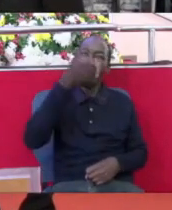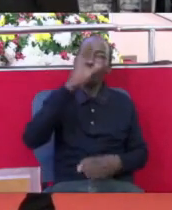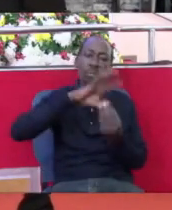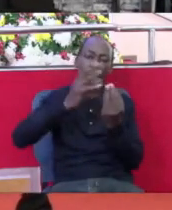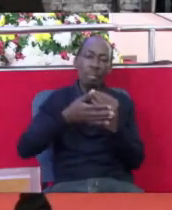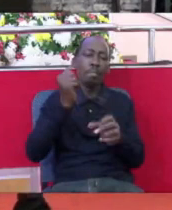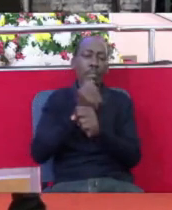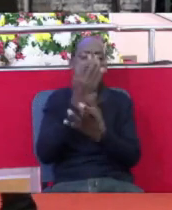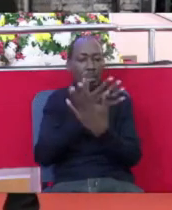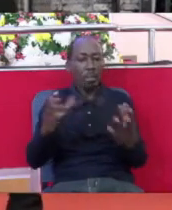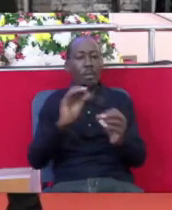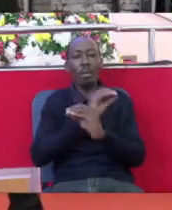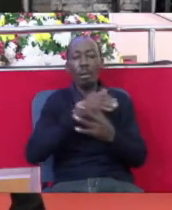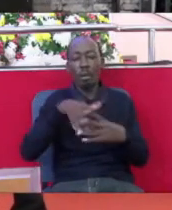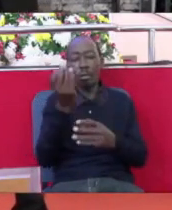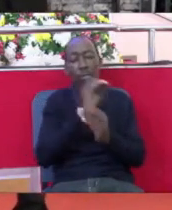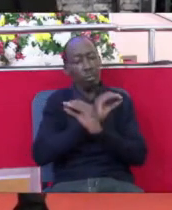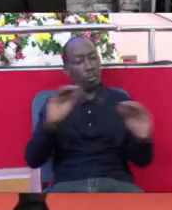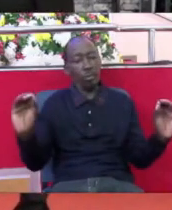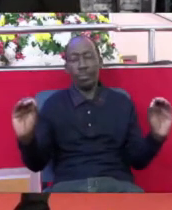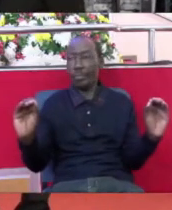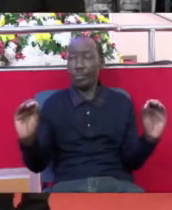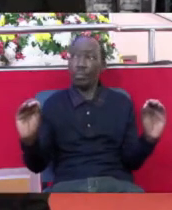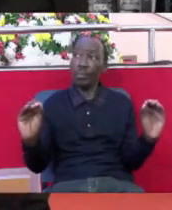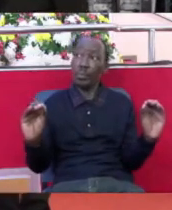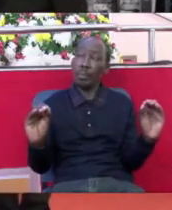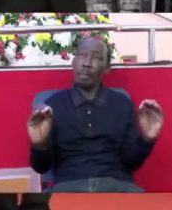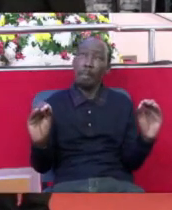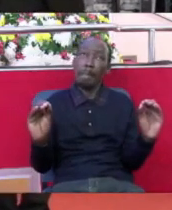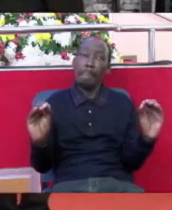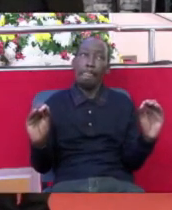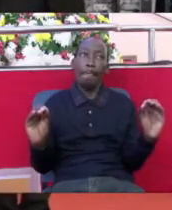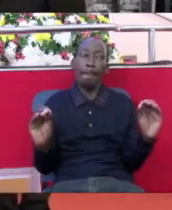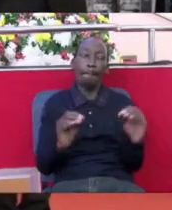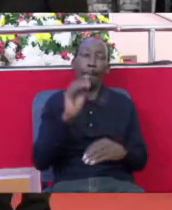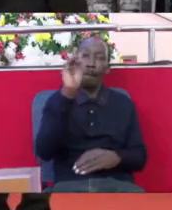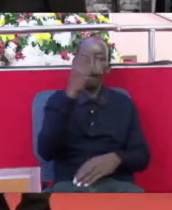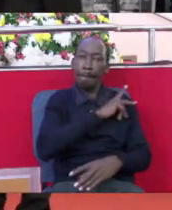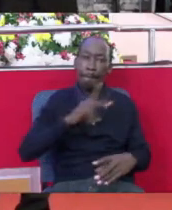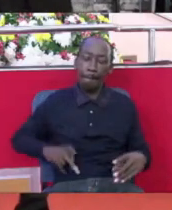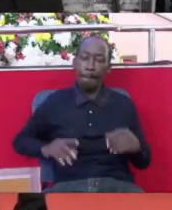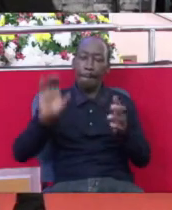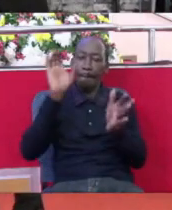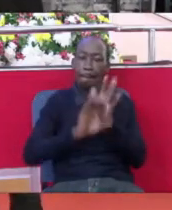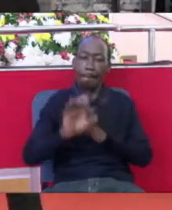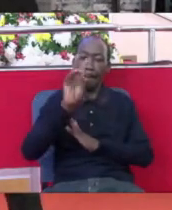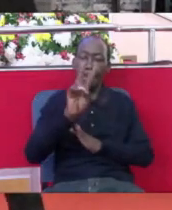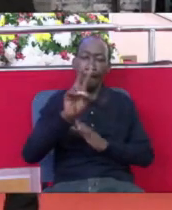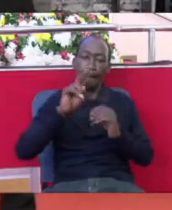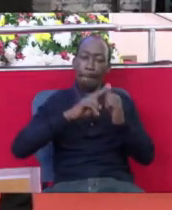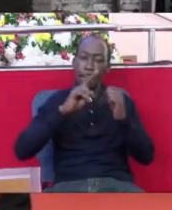can make something out of nothing. Anaweza umba kitu pasipokuwa kitu. And in 2 Kings chapter 26